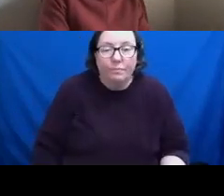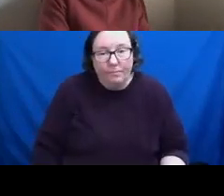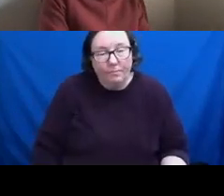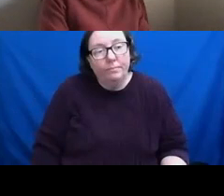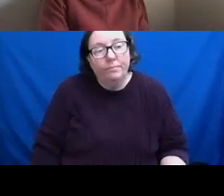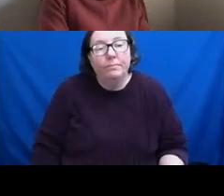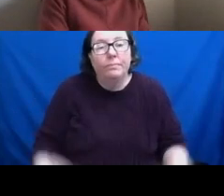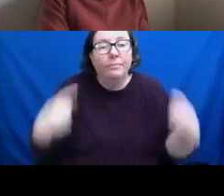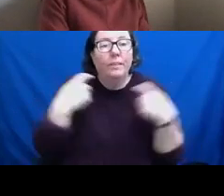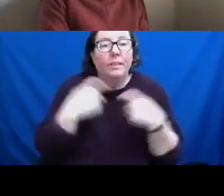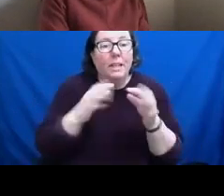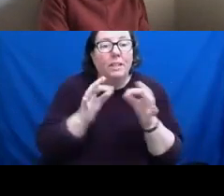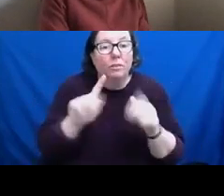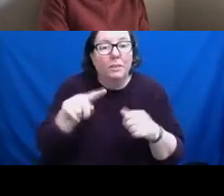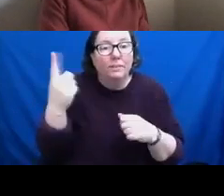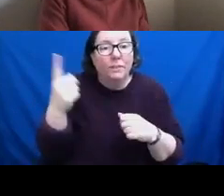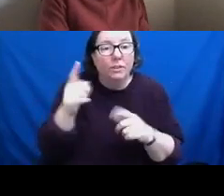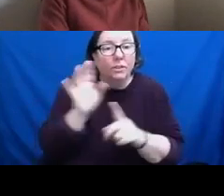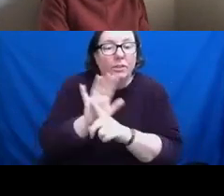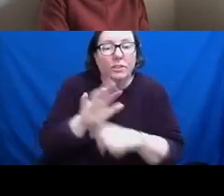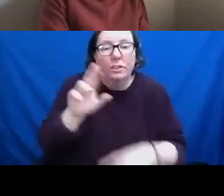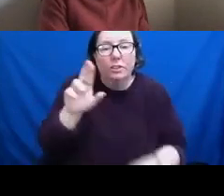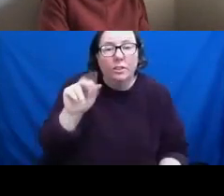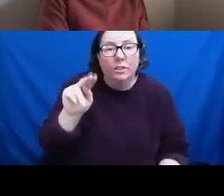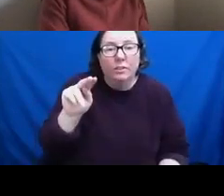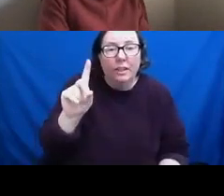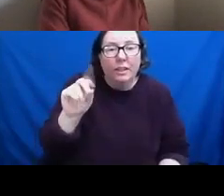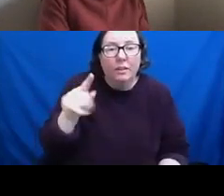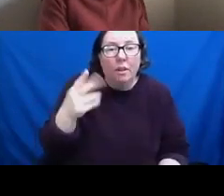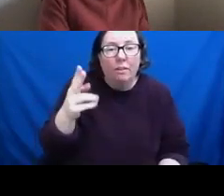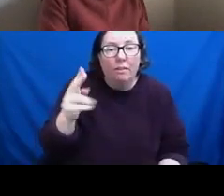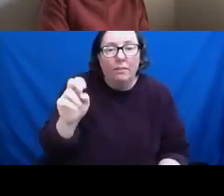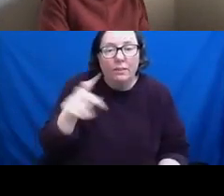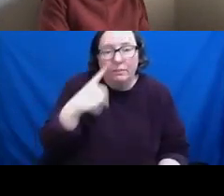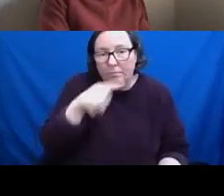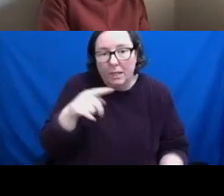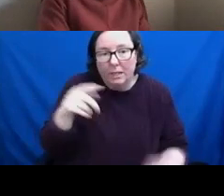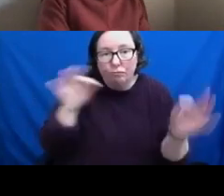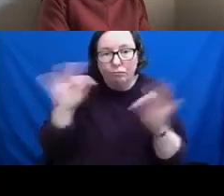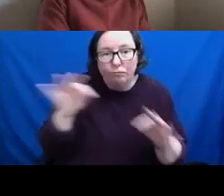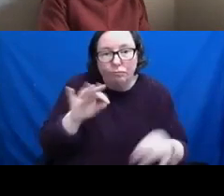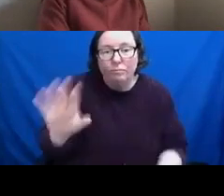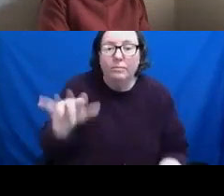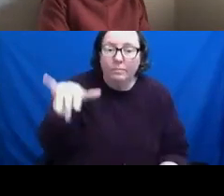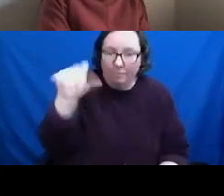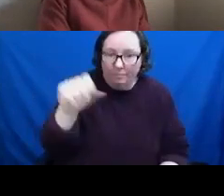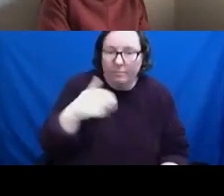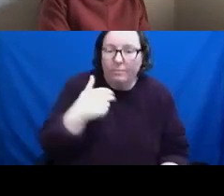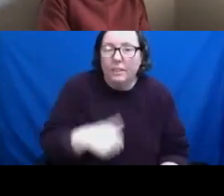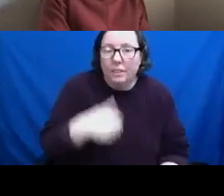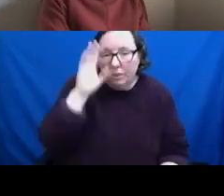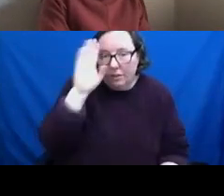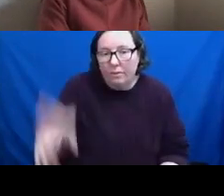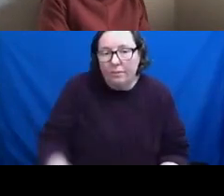Our Spanish interpreter is Randolph Dominguez. Is Randolph with us? Yes. There he is.